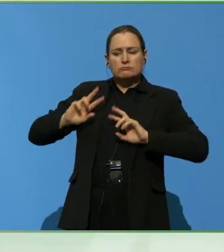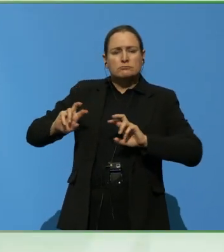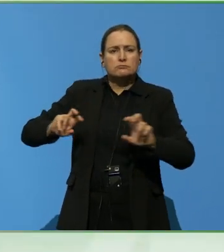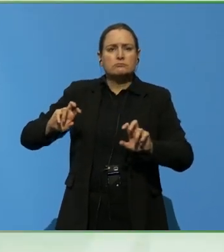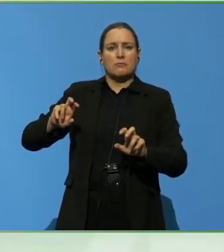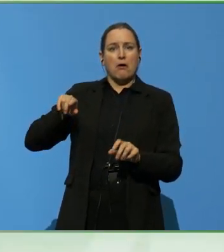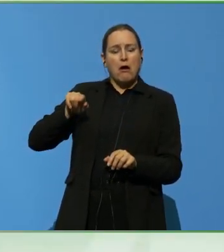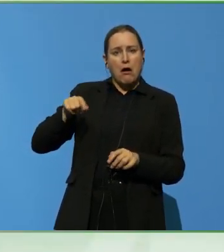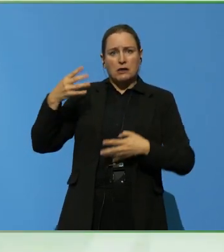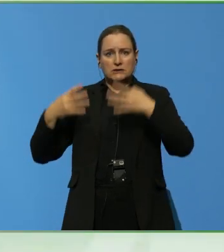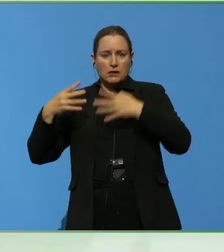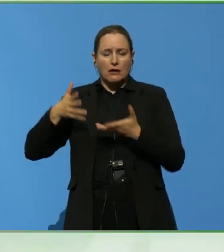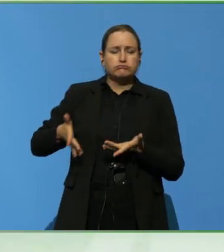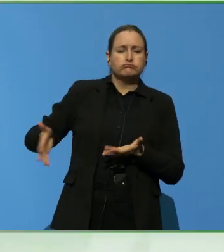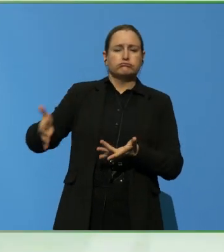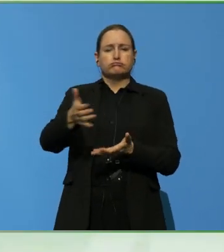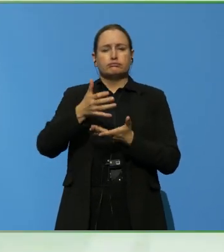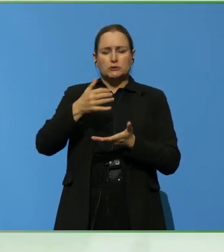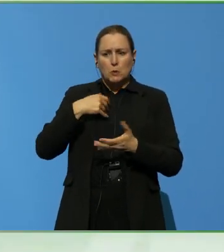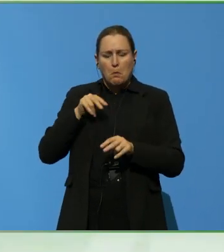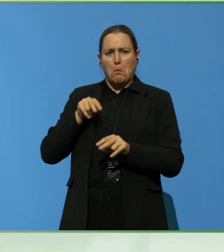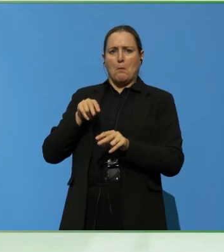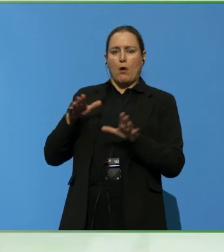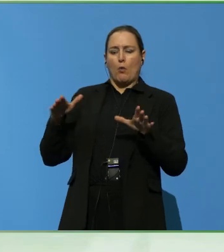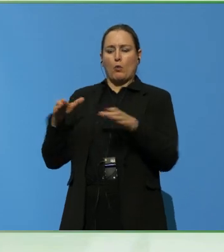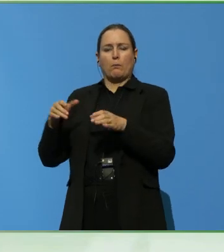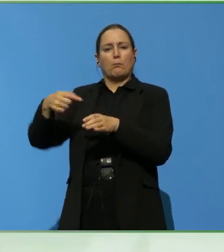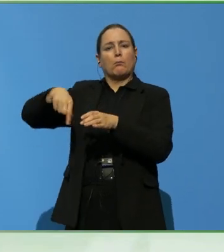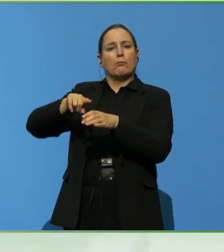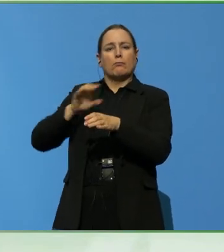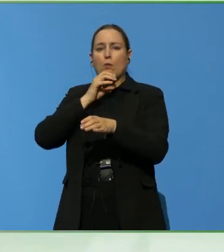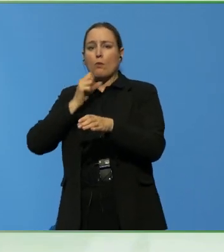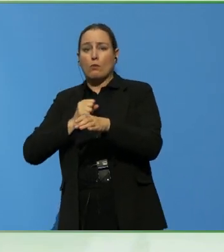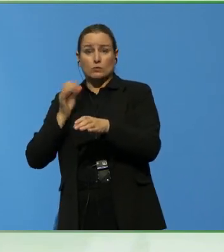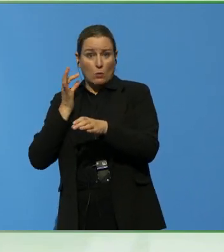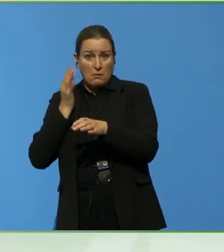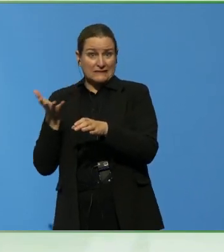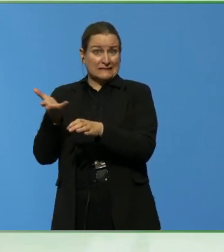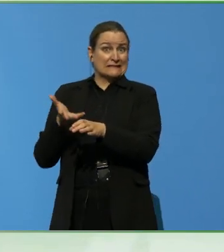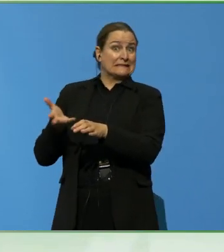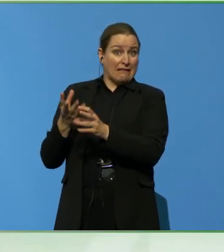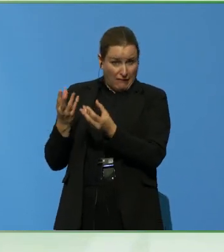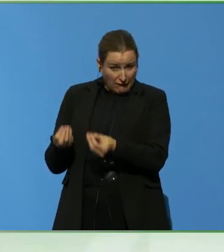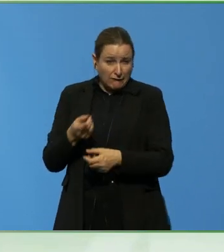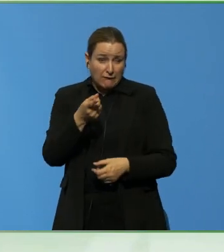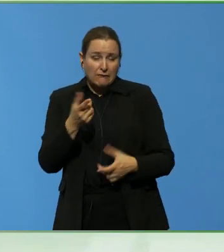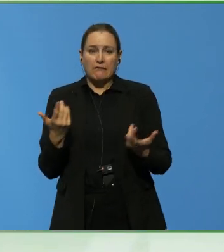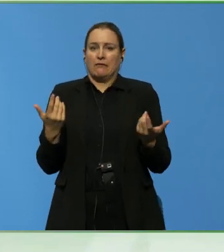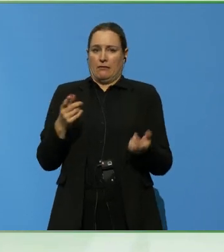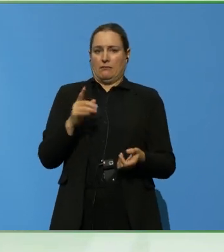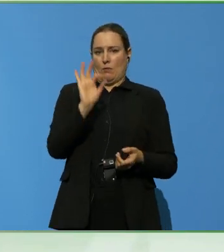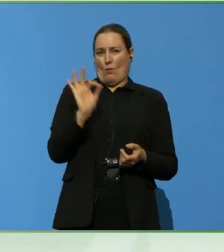when collecting data. And I'm curious because our research team wasn't able to find extensive data